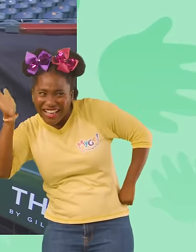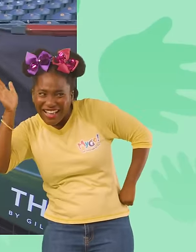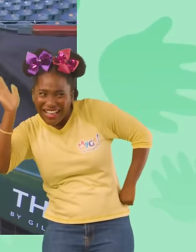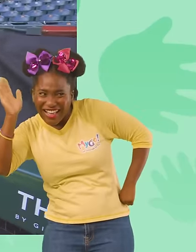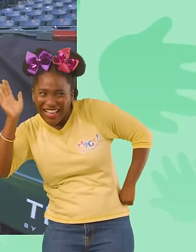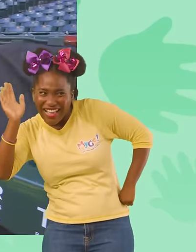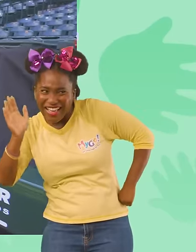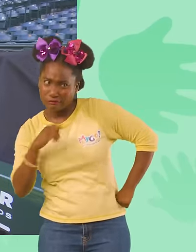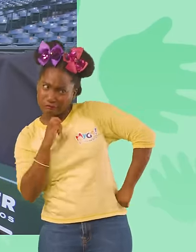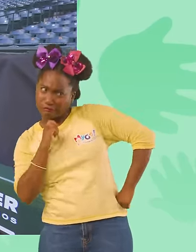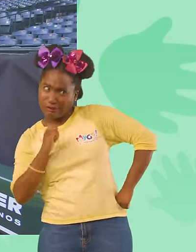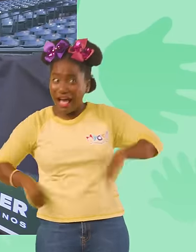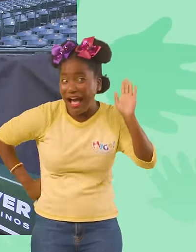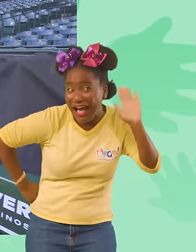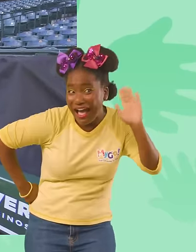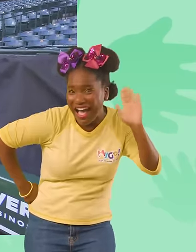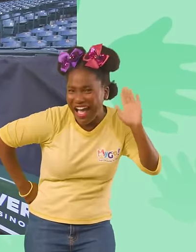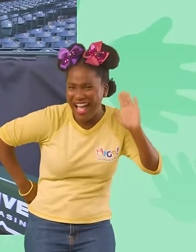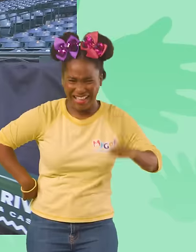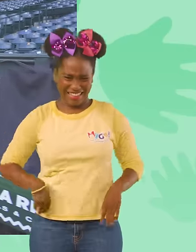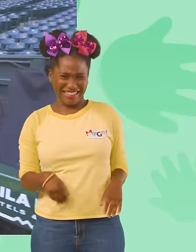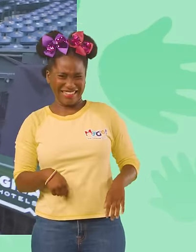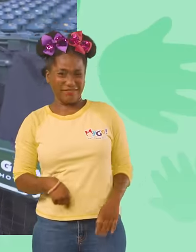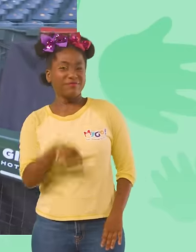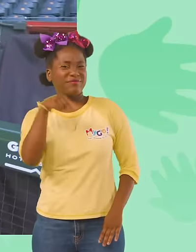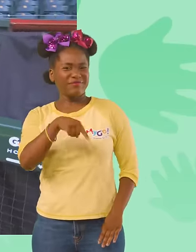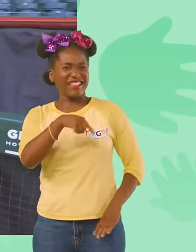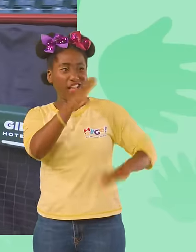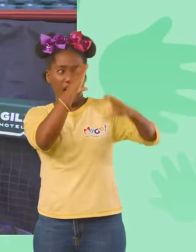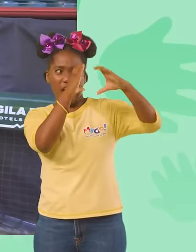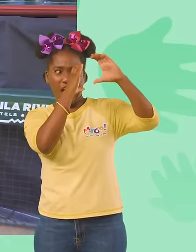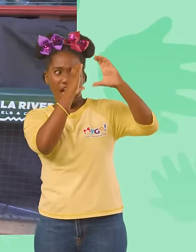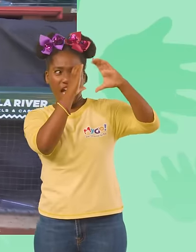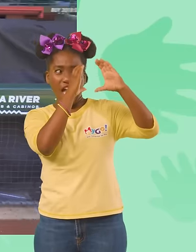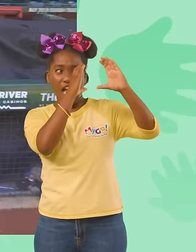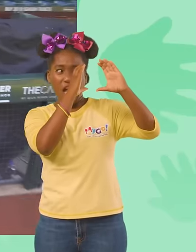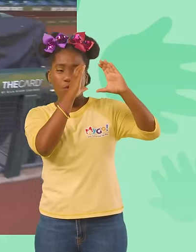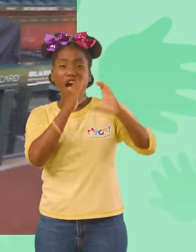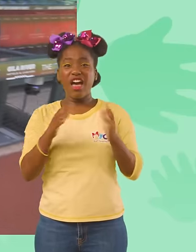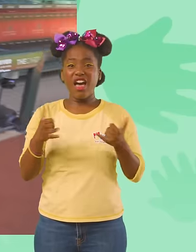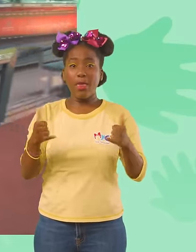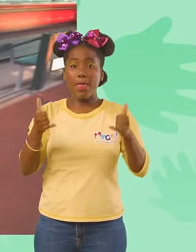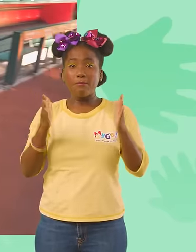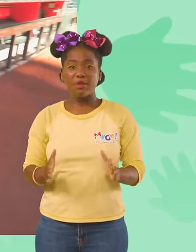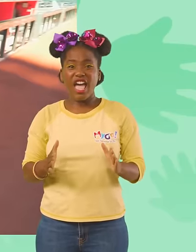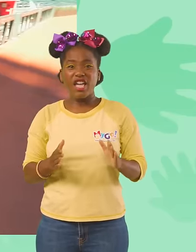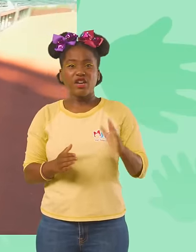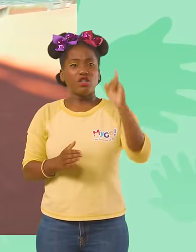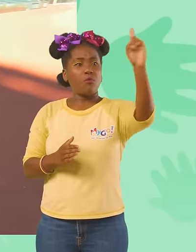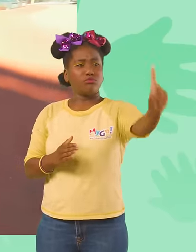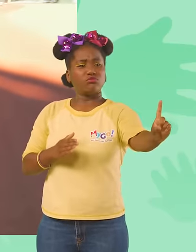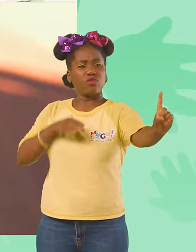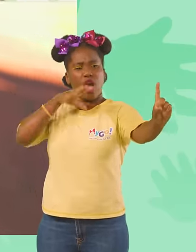Hello! Hello! This camera is used to be able to see all the players really far